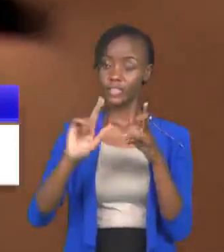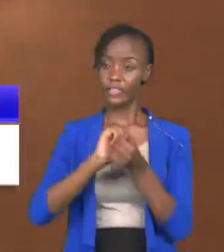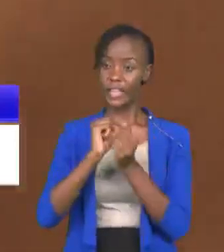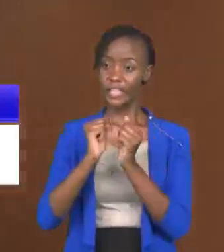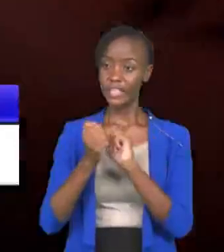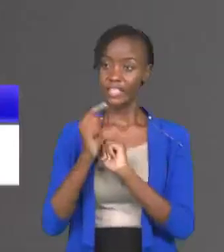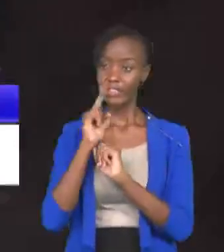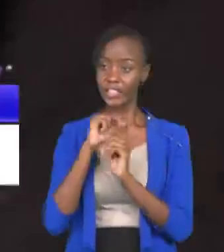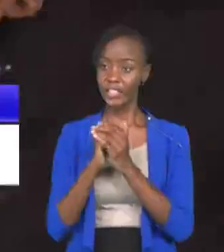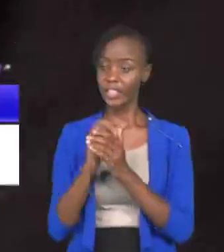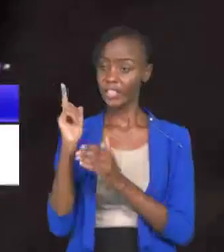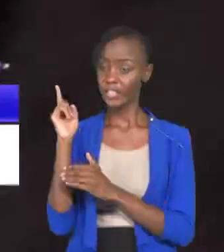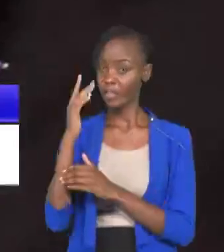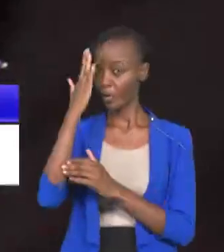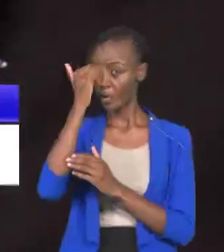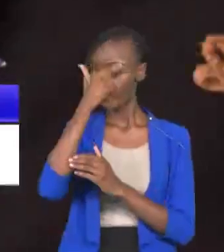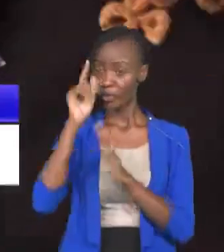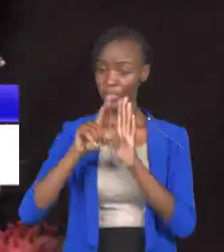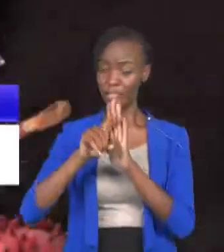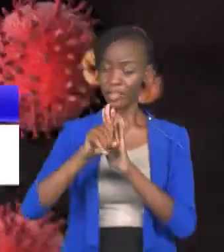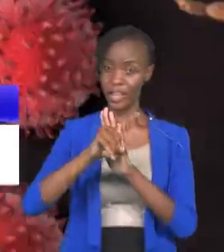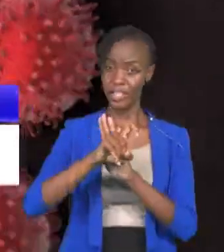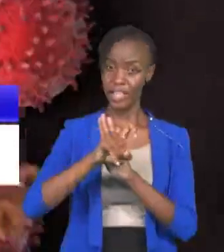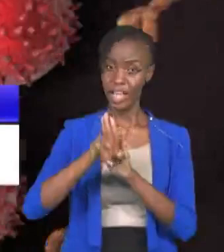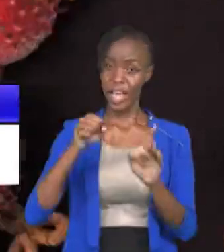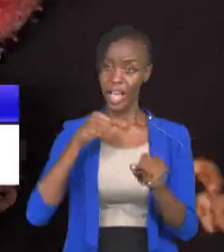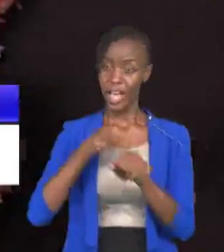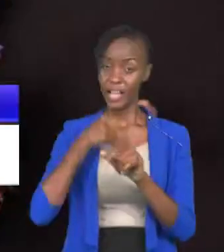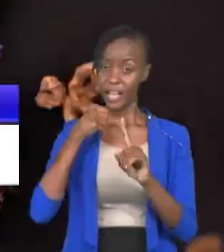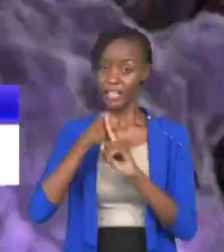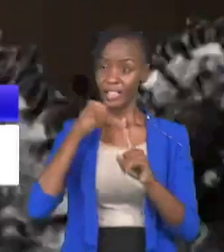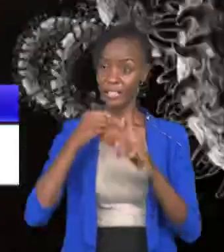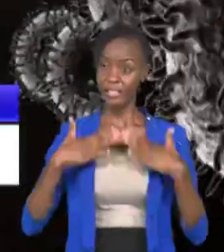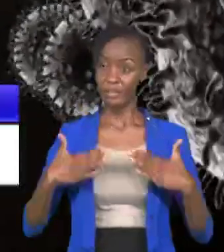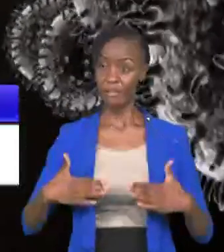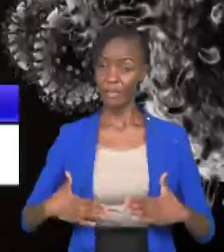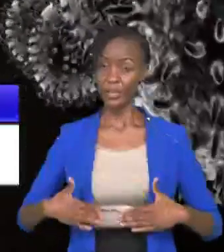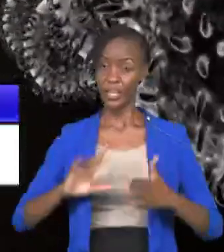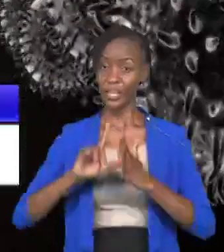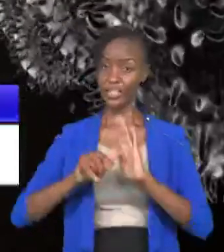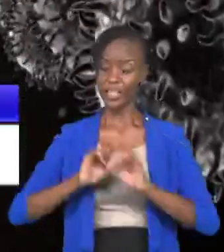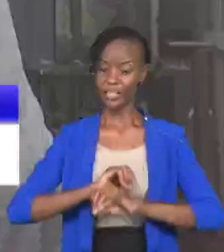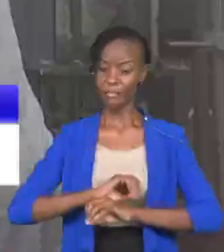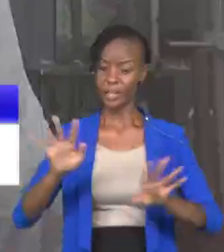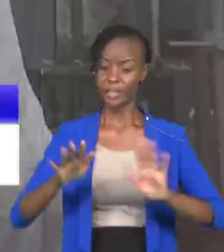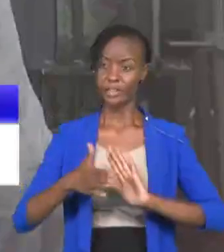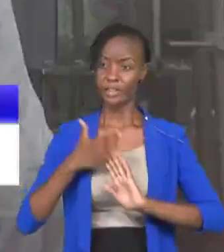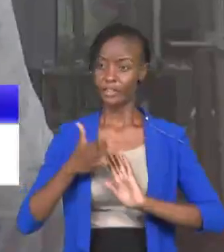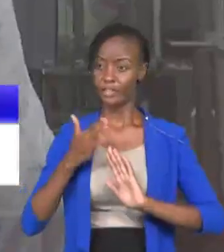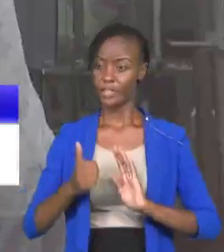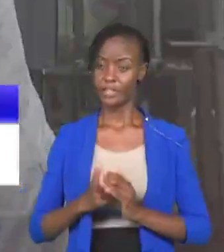protein. This is part of the virus that attaches to human cells and makes it better at infecting cells and spreading.